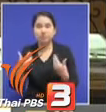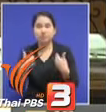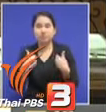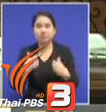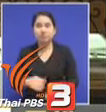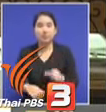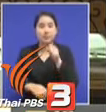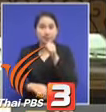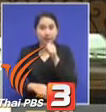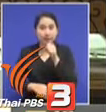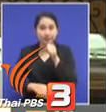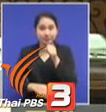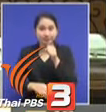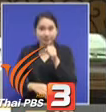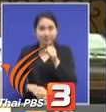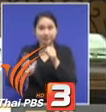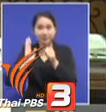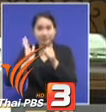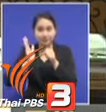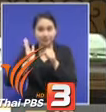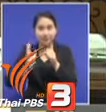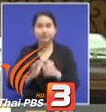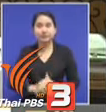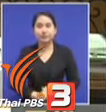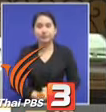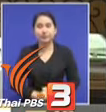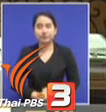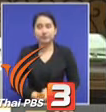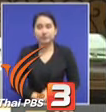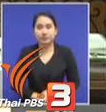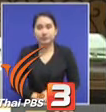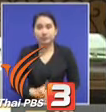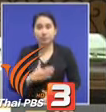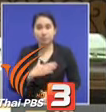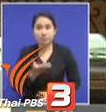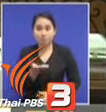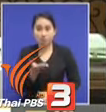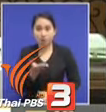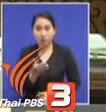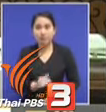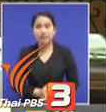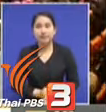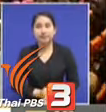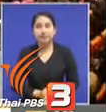those who can vote is member of the parliament and senator. So totally that would be